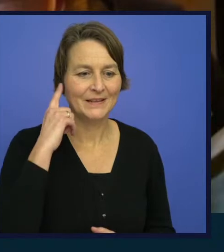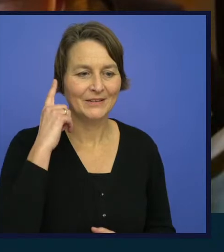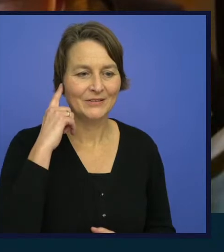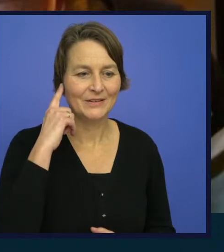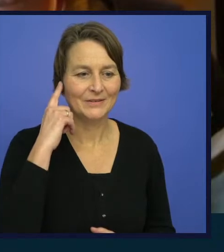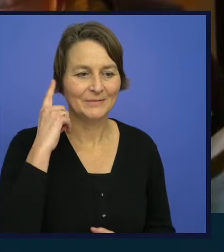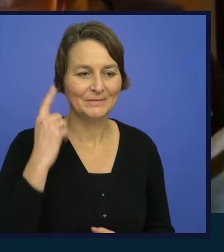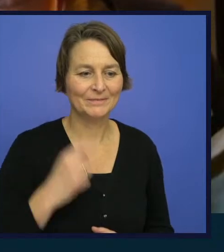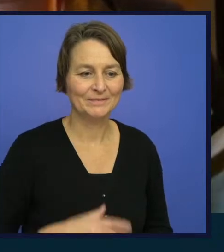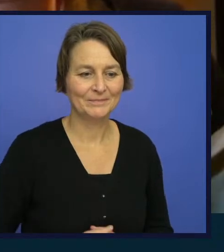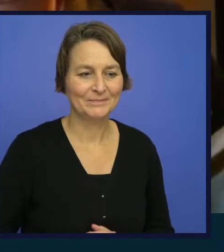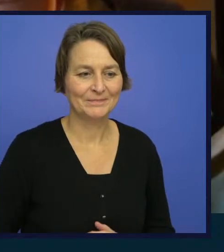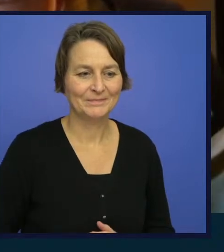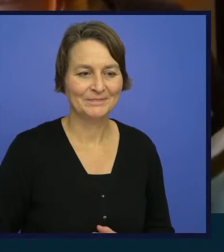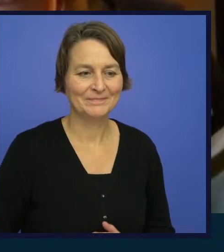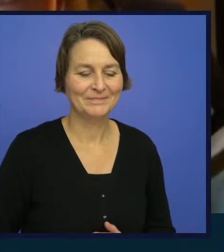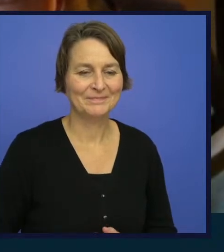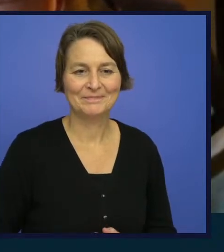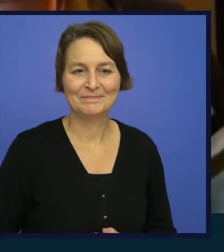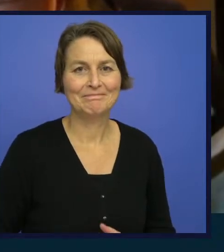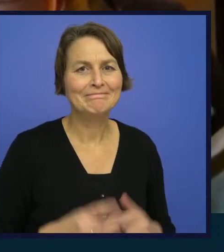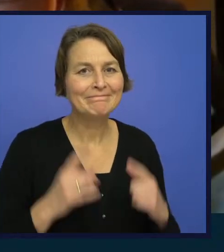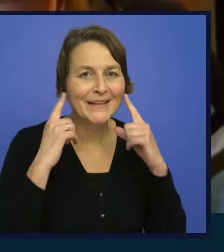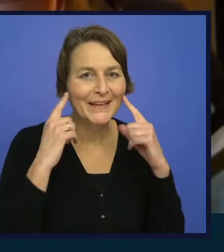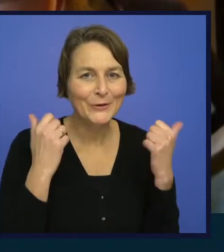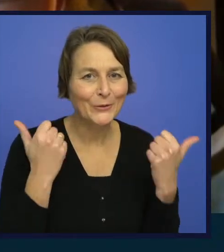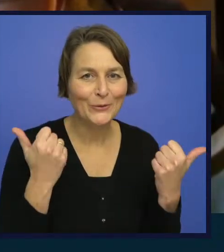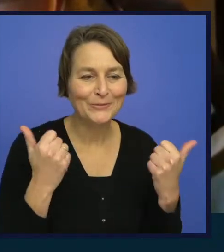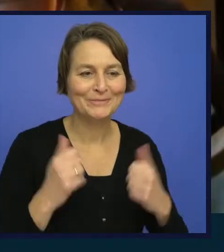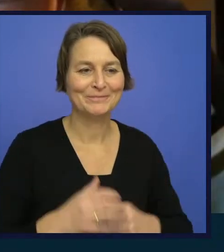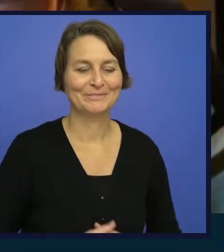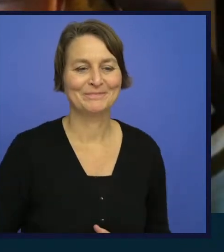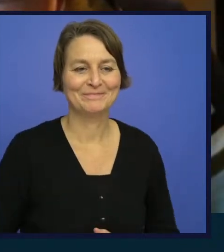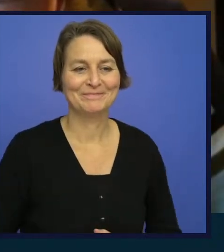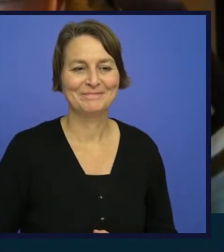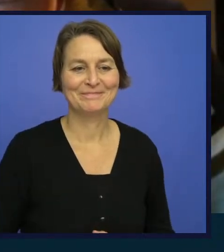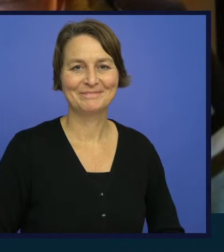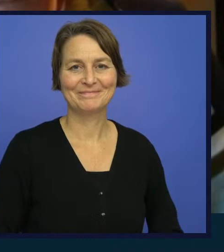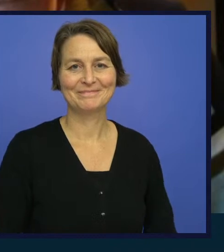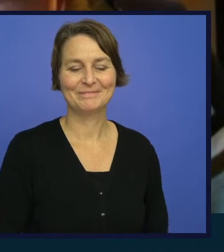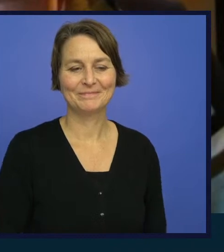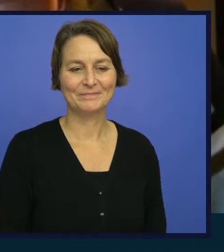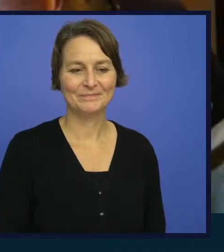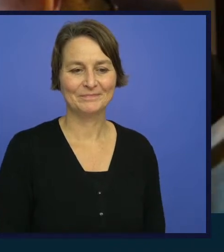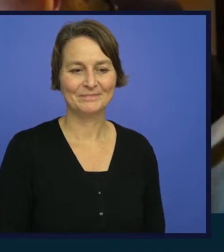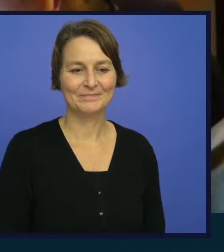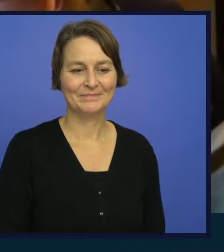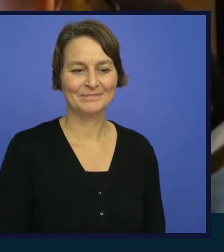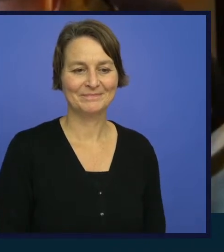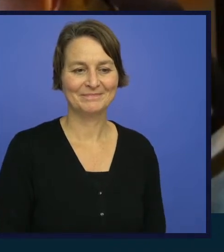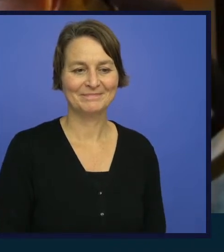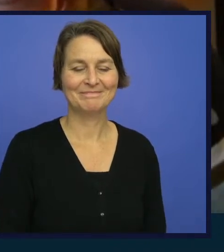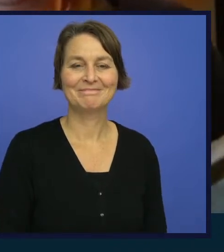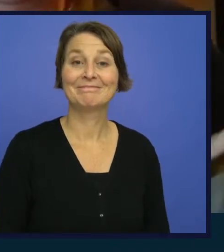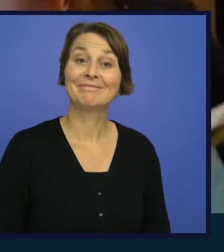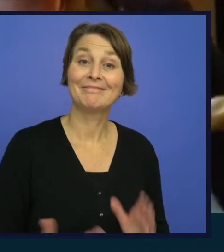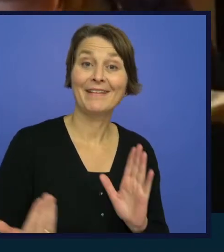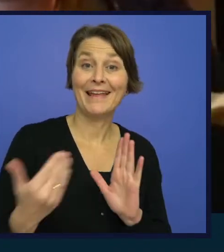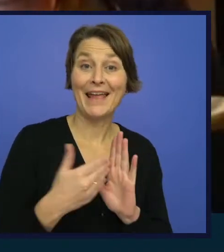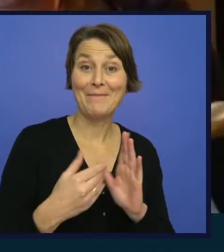So I don't think I can hear you. I'll still mute it. So sorry, I'll start again. Oh, that's much